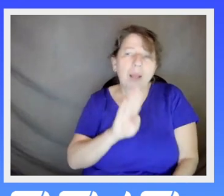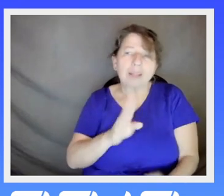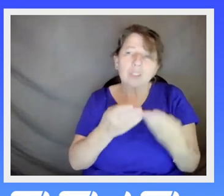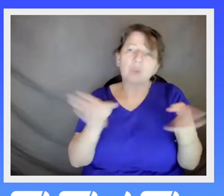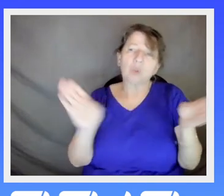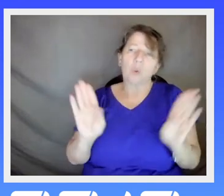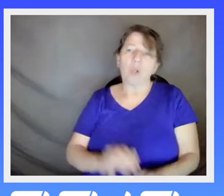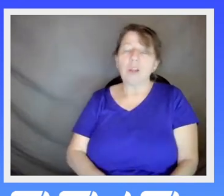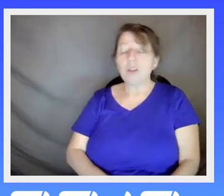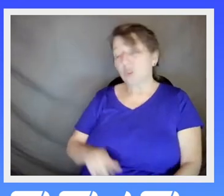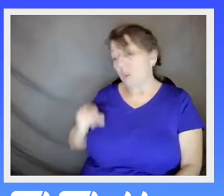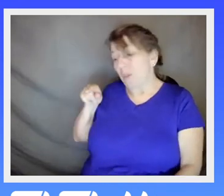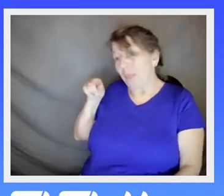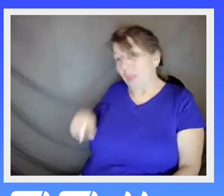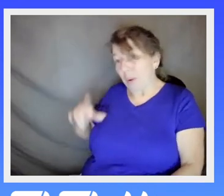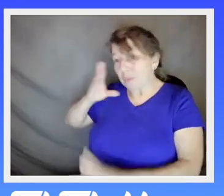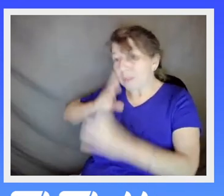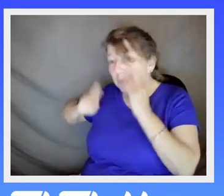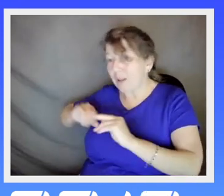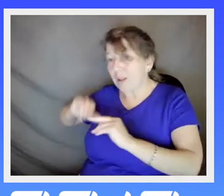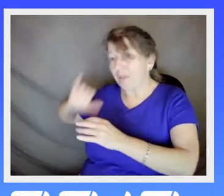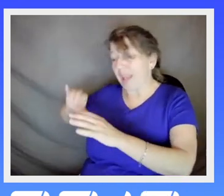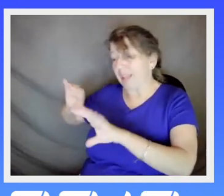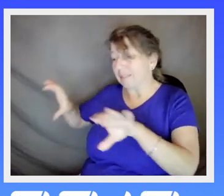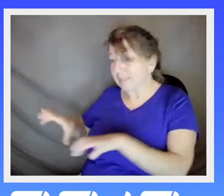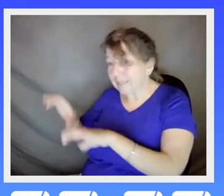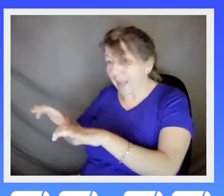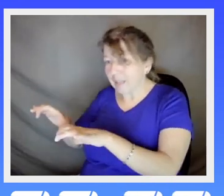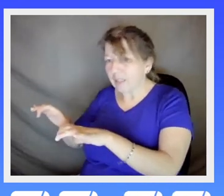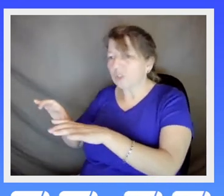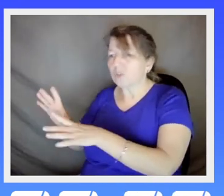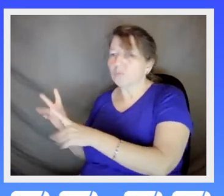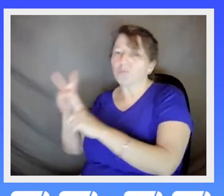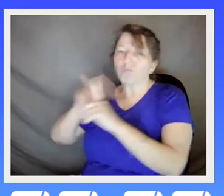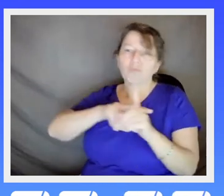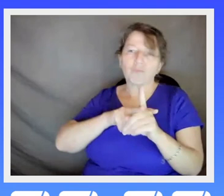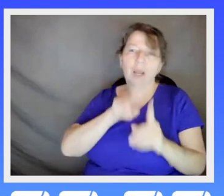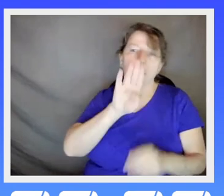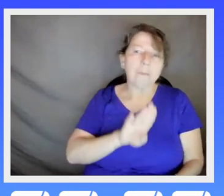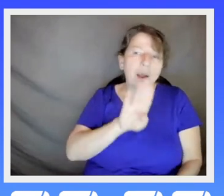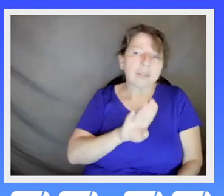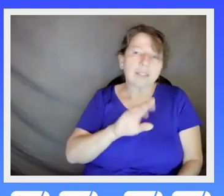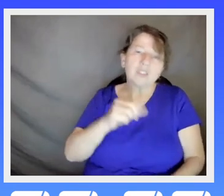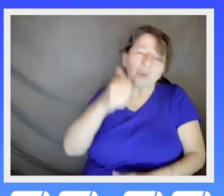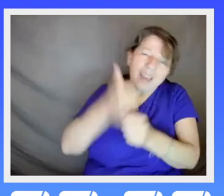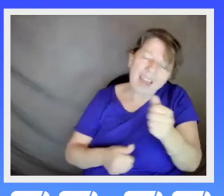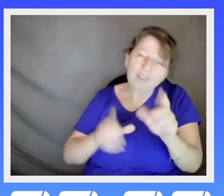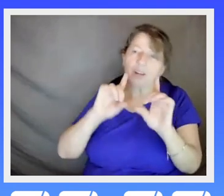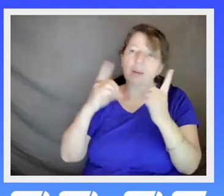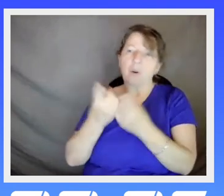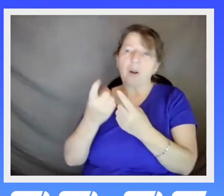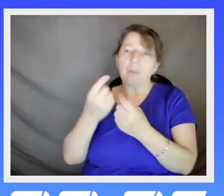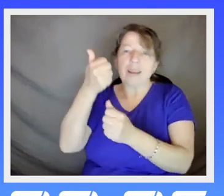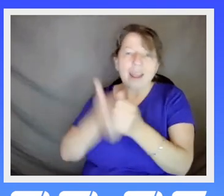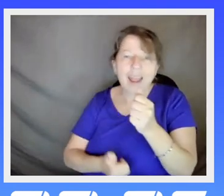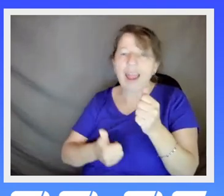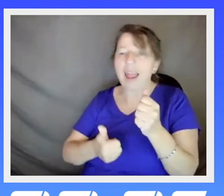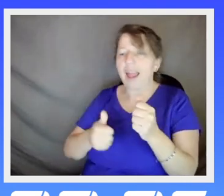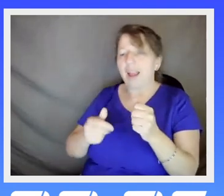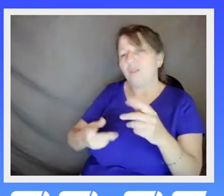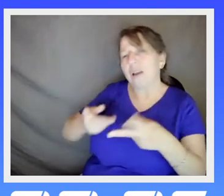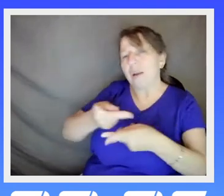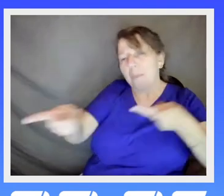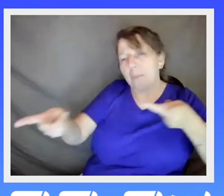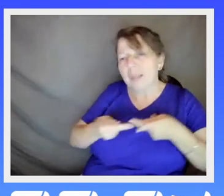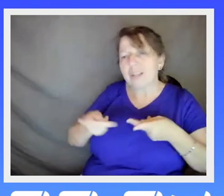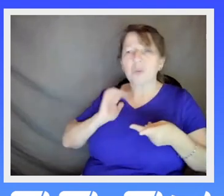leadership continues, that the investments are made, that we do it across every single department, and that we finally center this community